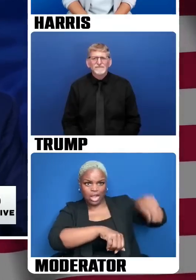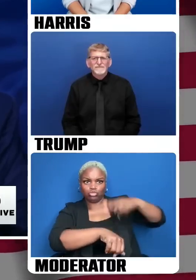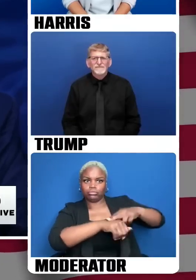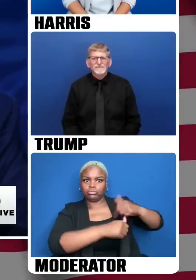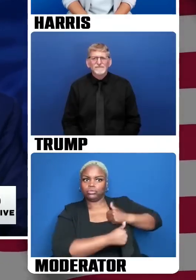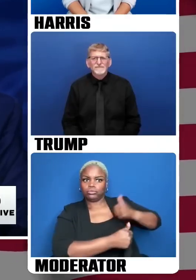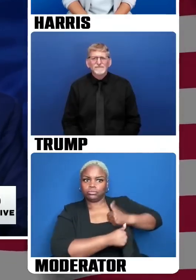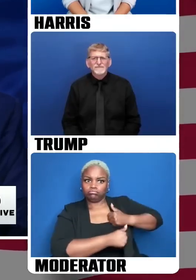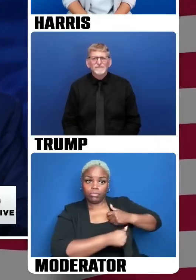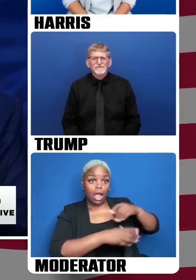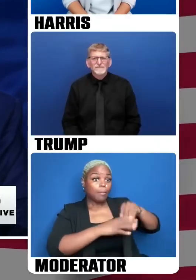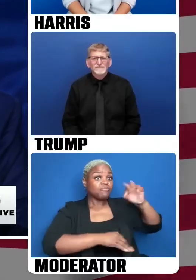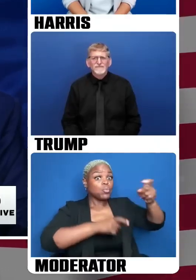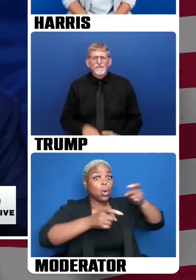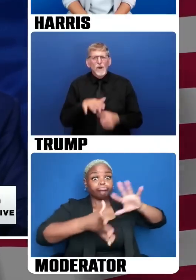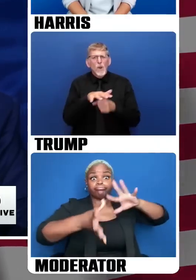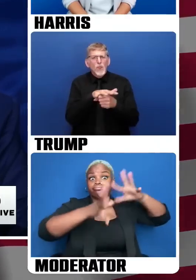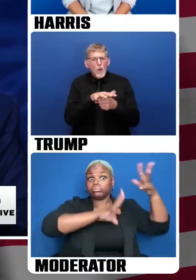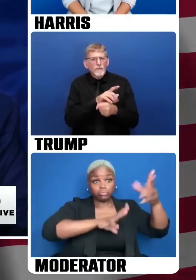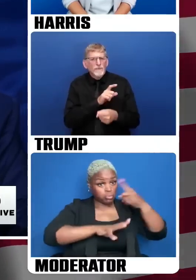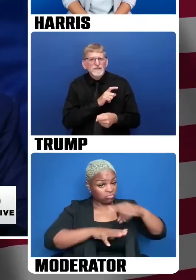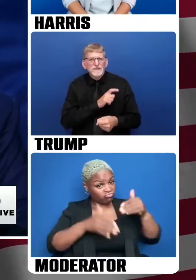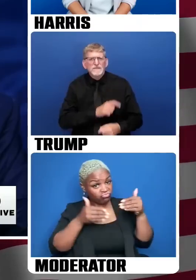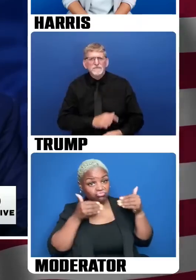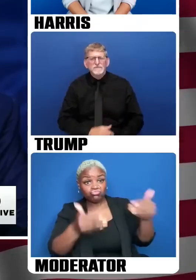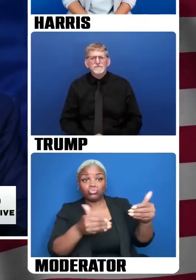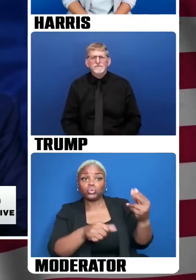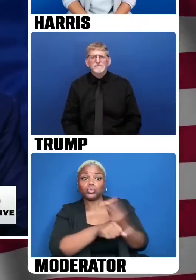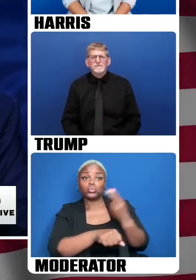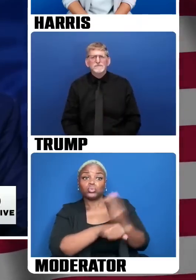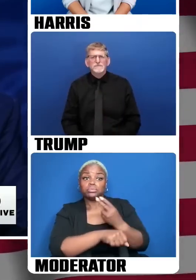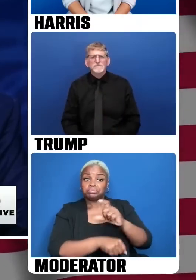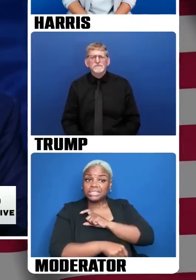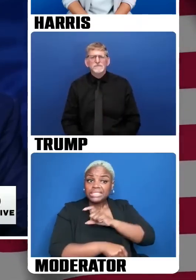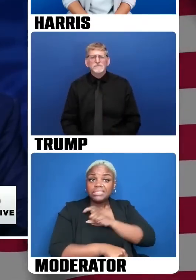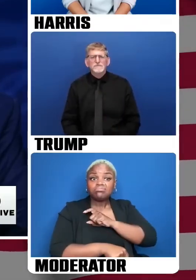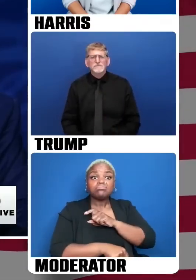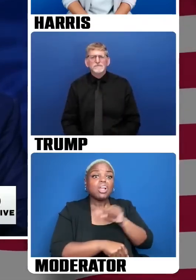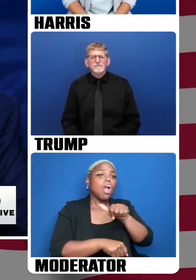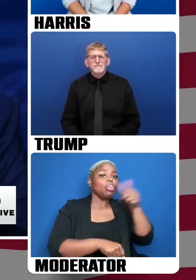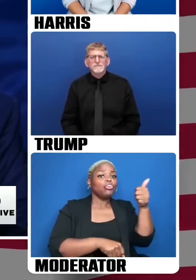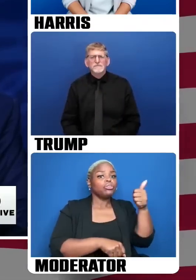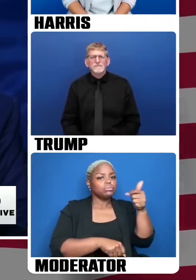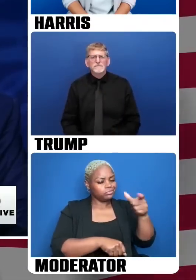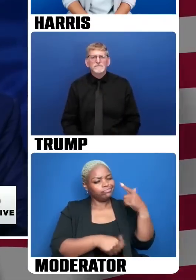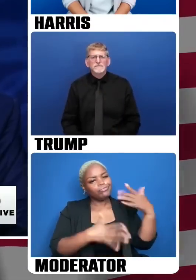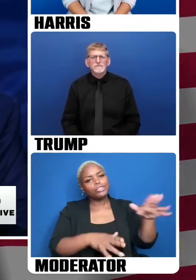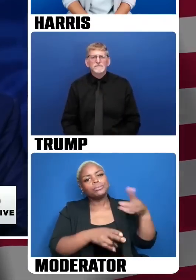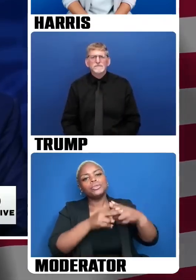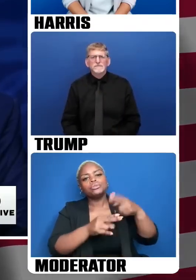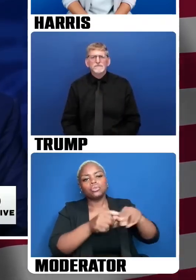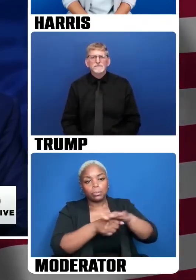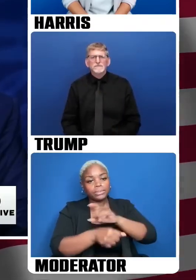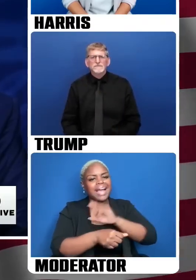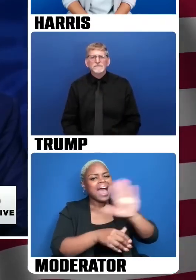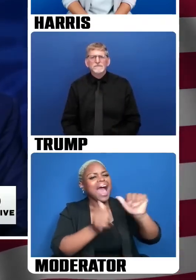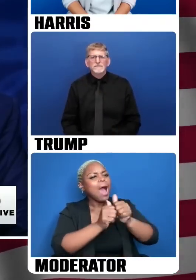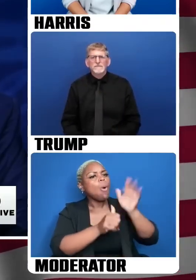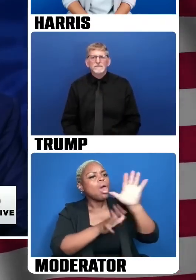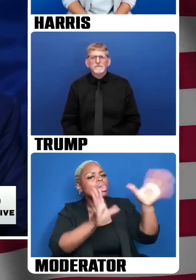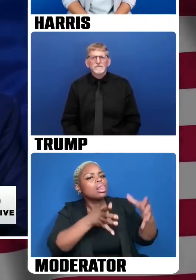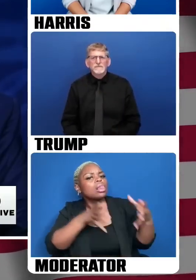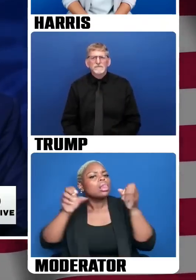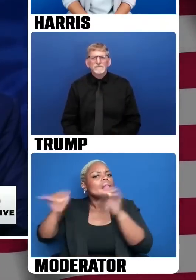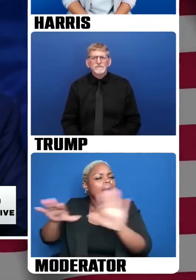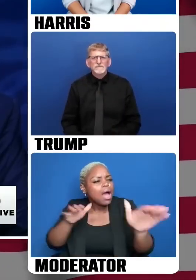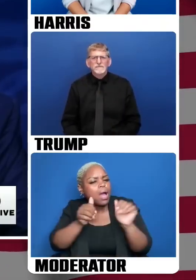military. Police, yes. You also said you would use local police. How would you deport 11 million undocumented immigrants? I know you believe that